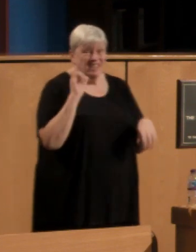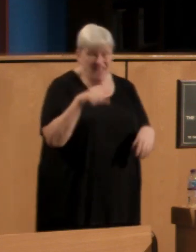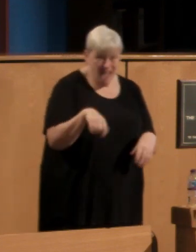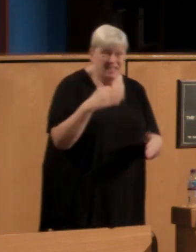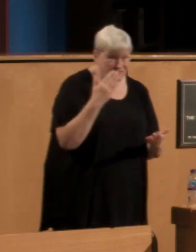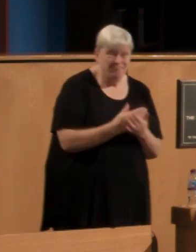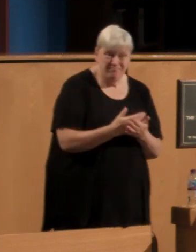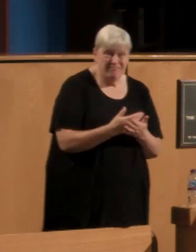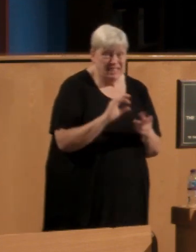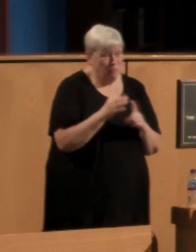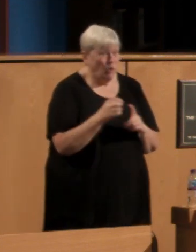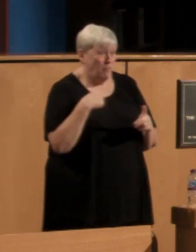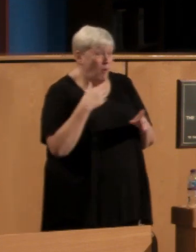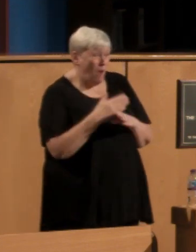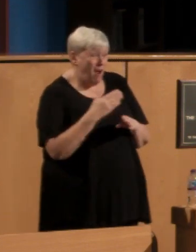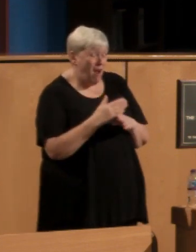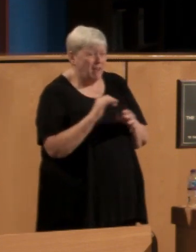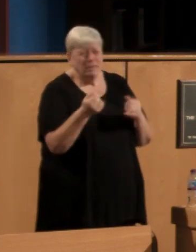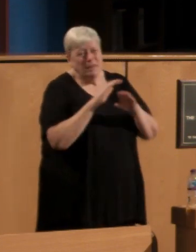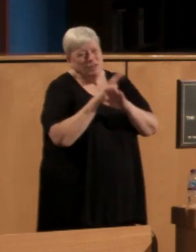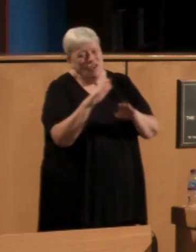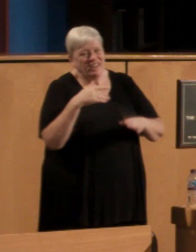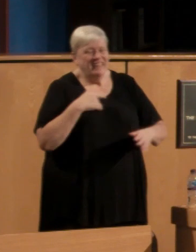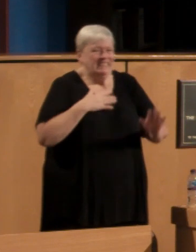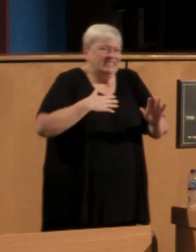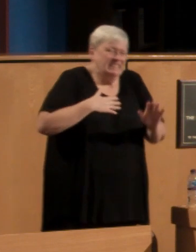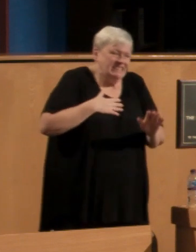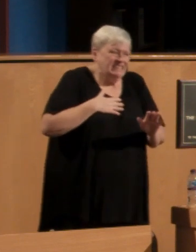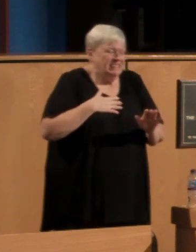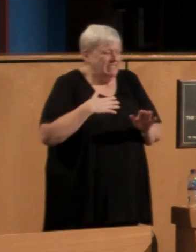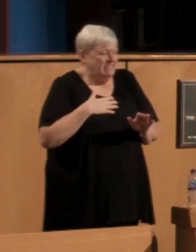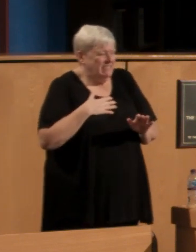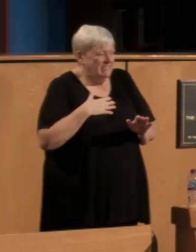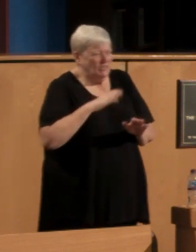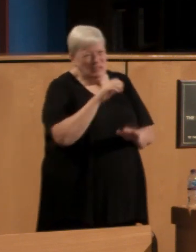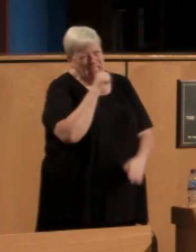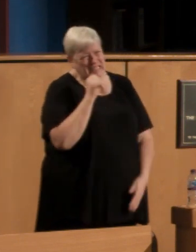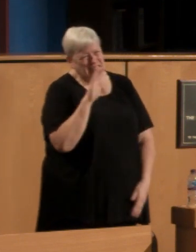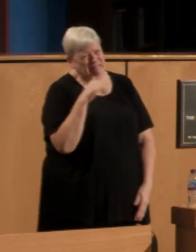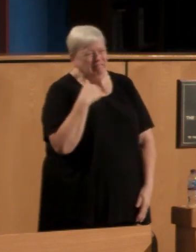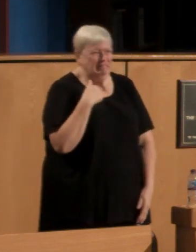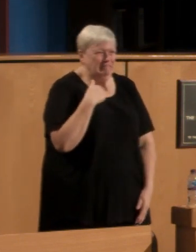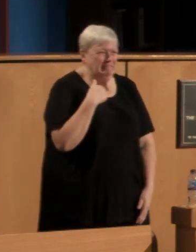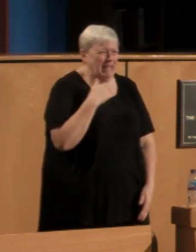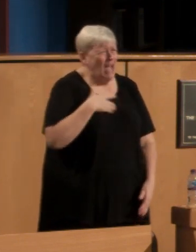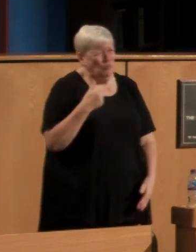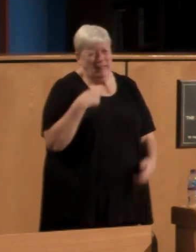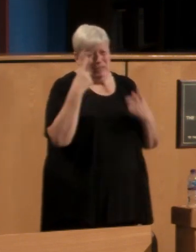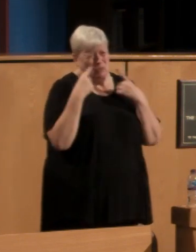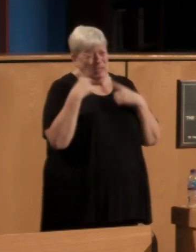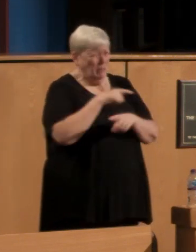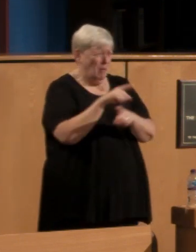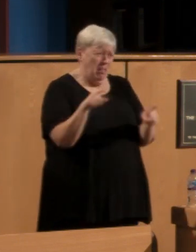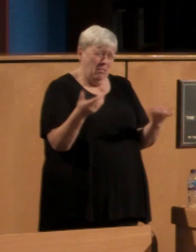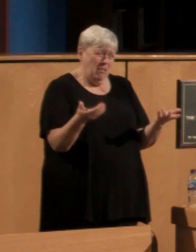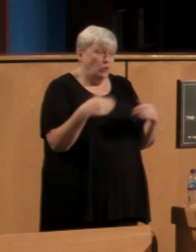the point of what I'm doing. And sometimes it's not. And then you have to go, okay, well, that's not nice, because I don't like when people cry when they don't